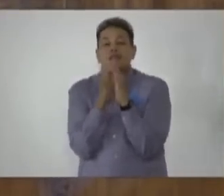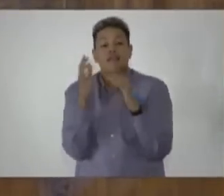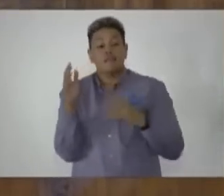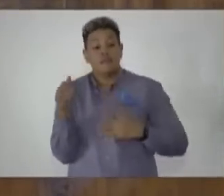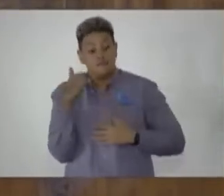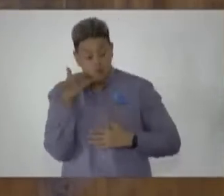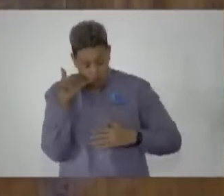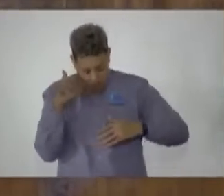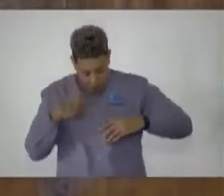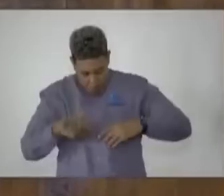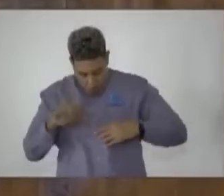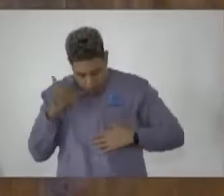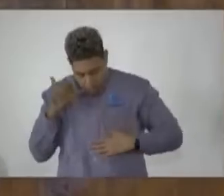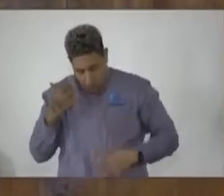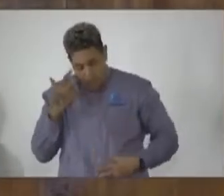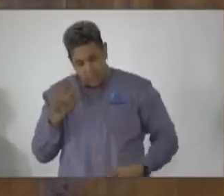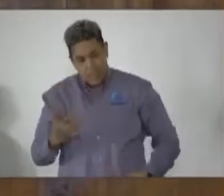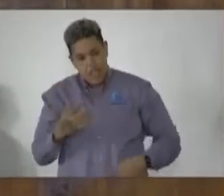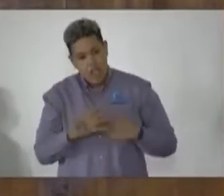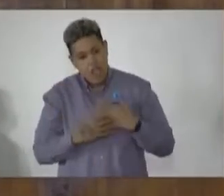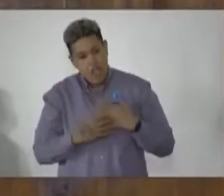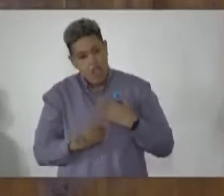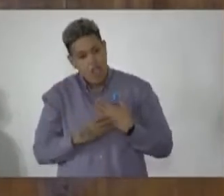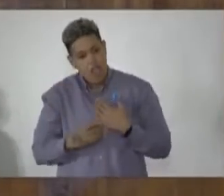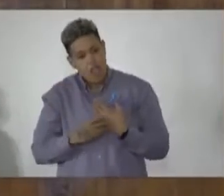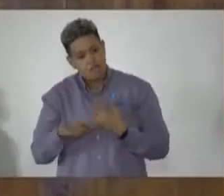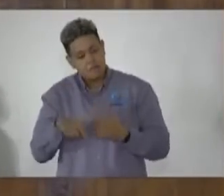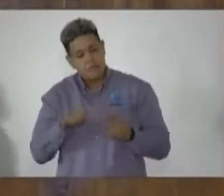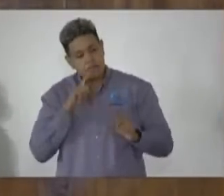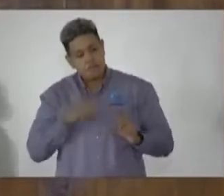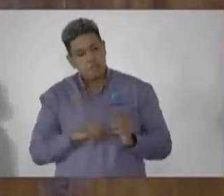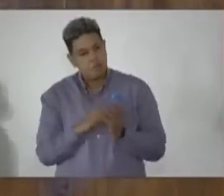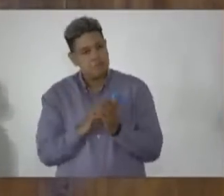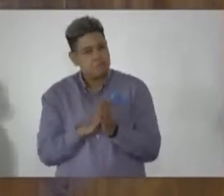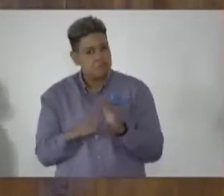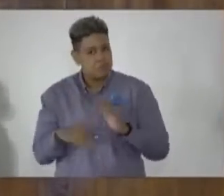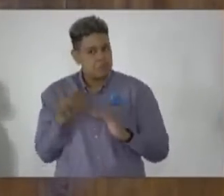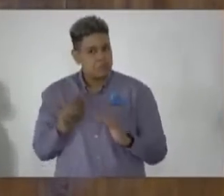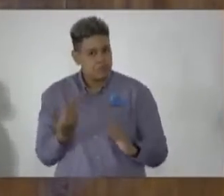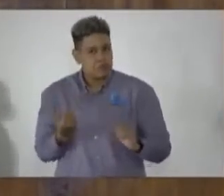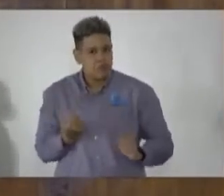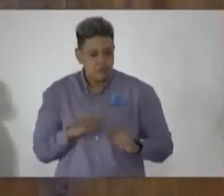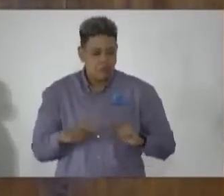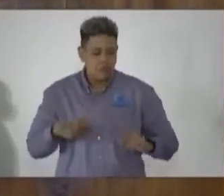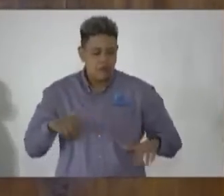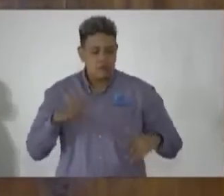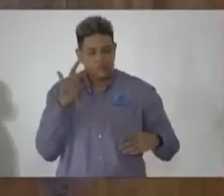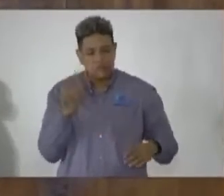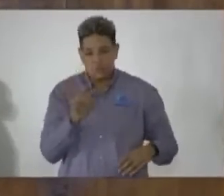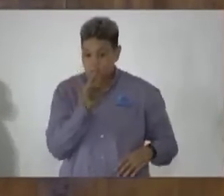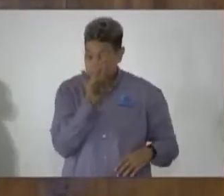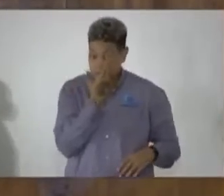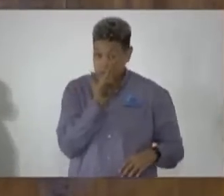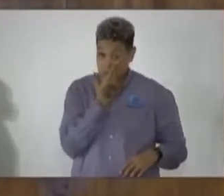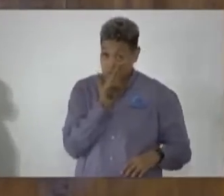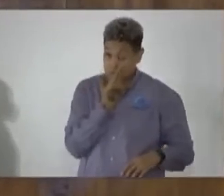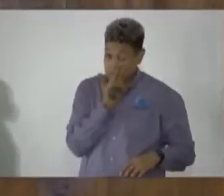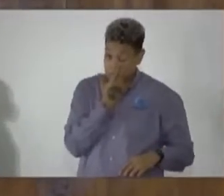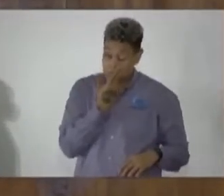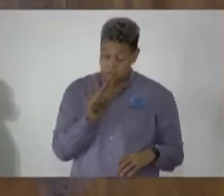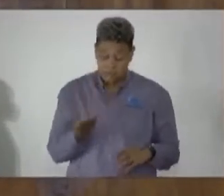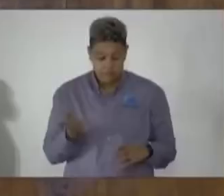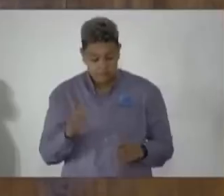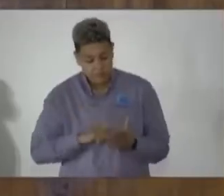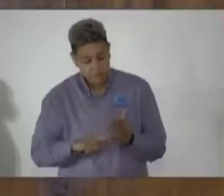phones and copies of the reports. I have not yet seen those copies, so